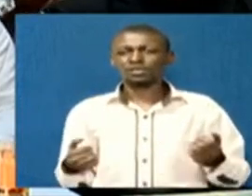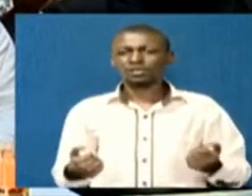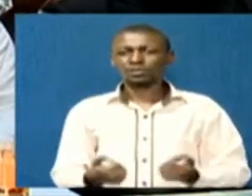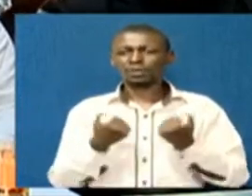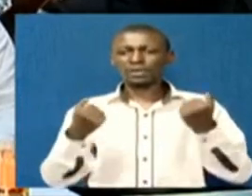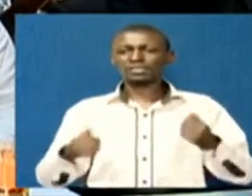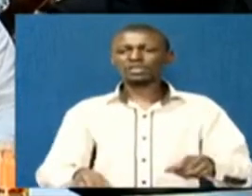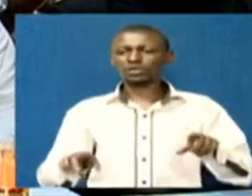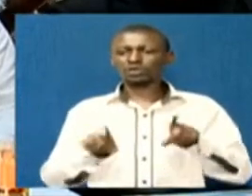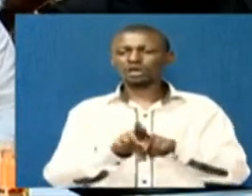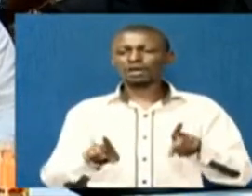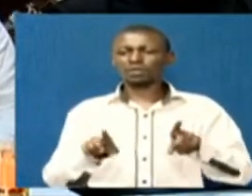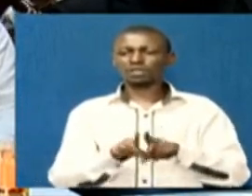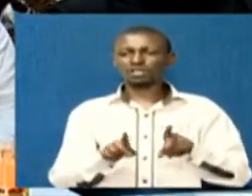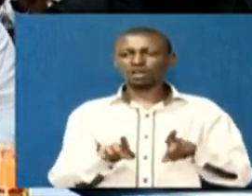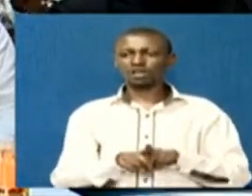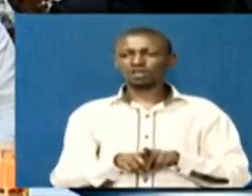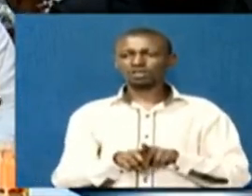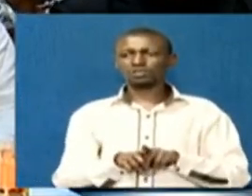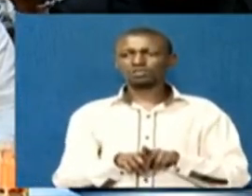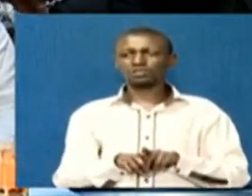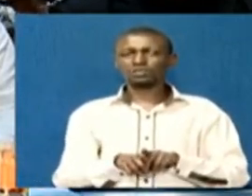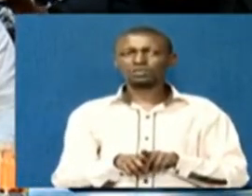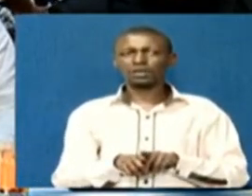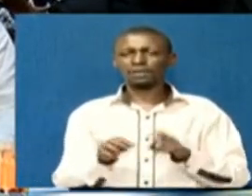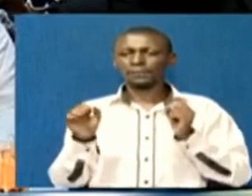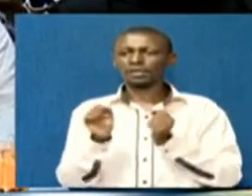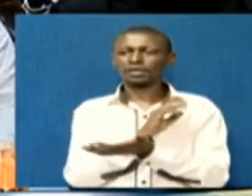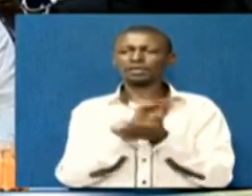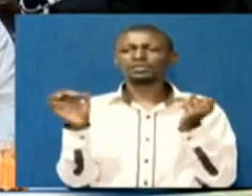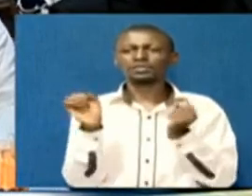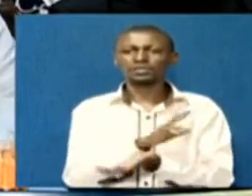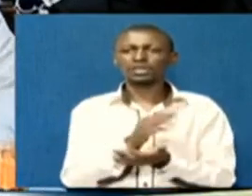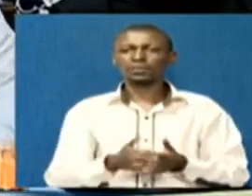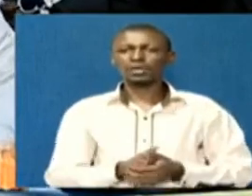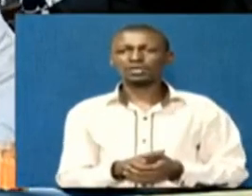and stones, and destroy it.